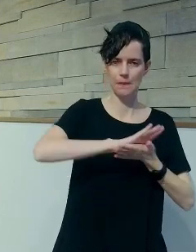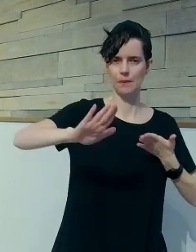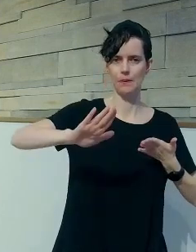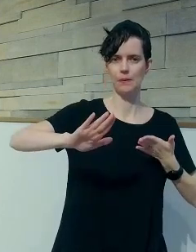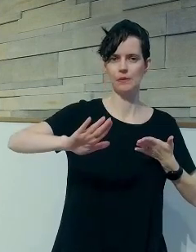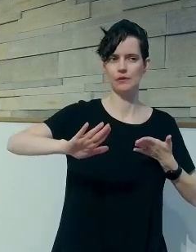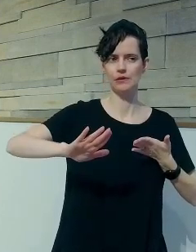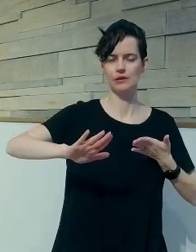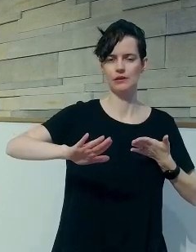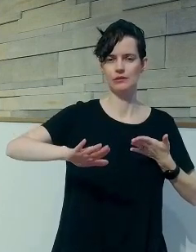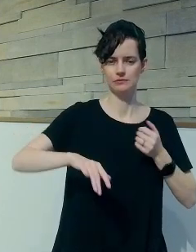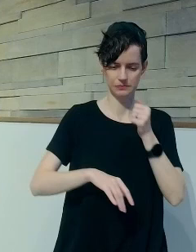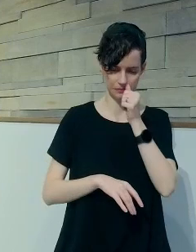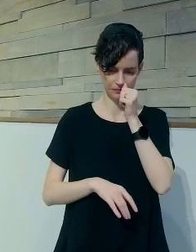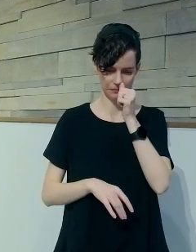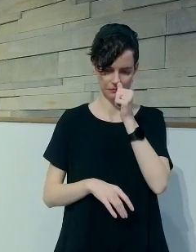as the Bible says, Isaiah 1.